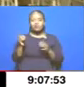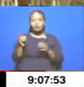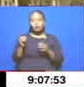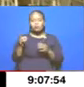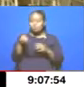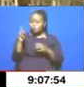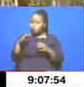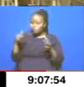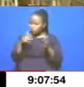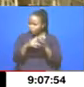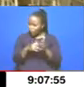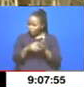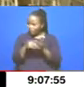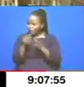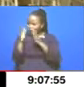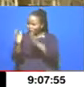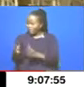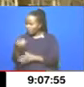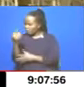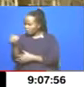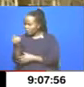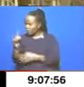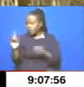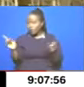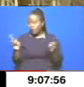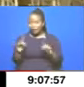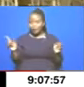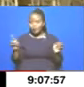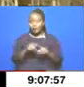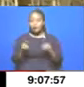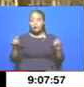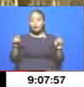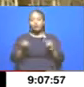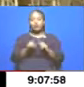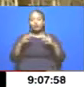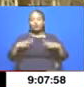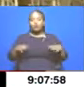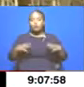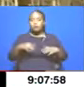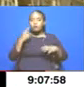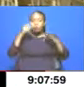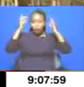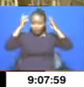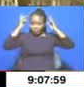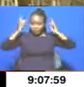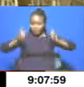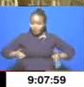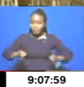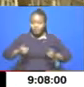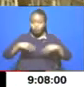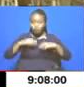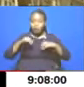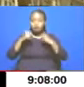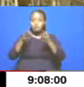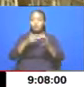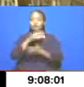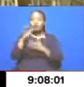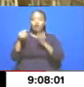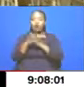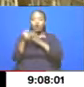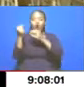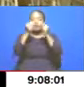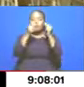You're locking out people who have decided to give their sovereign power to a certain